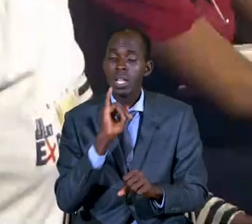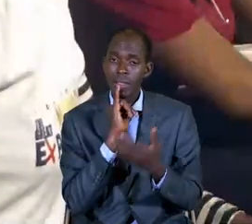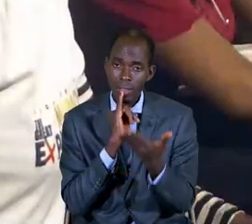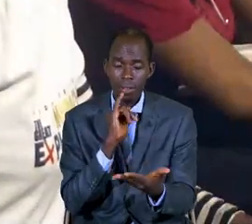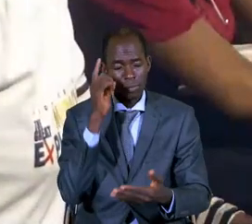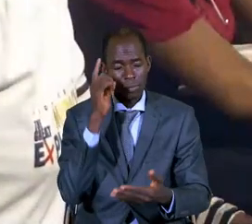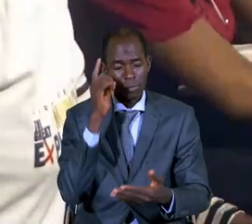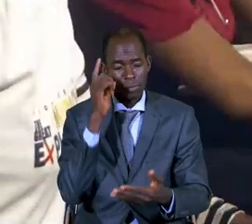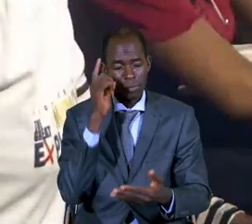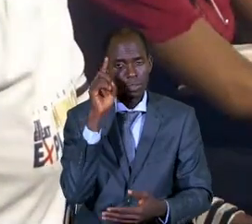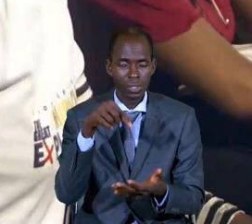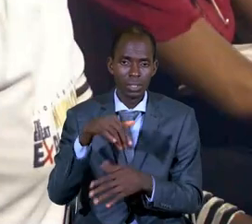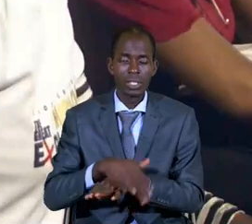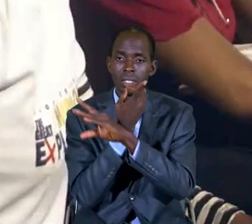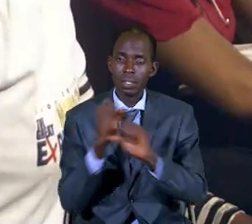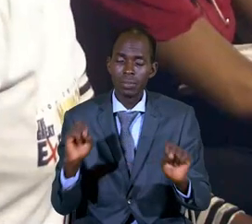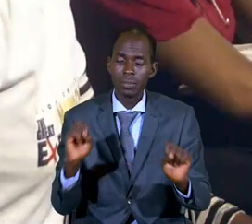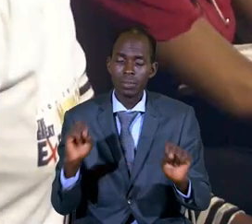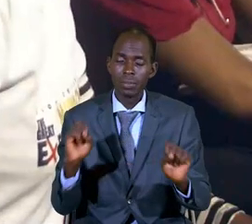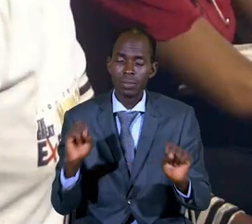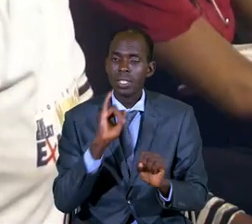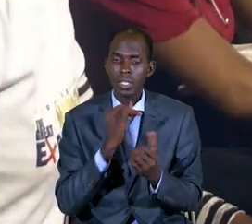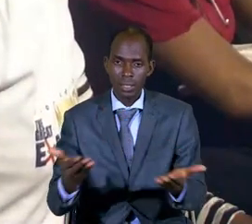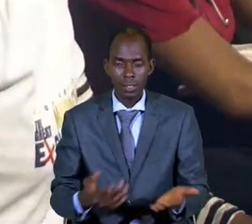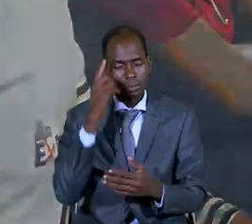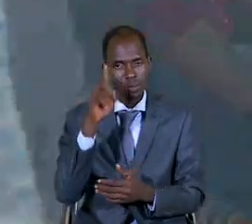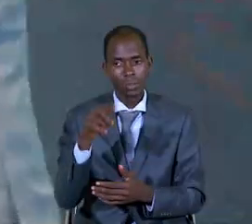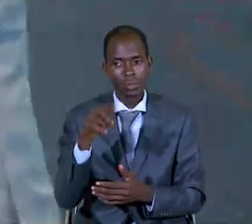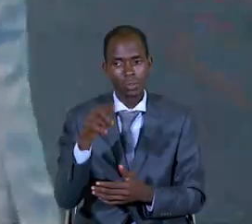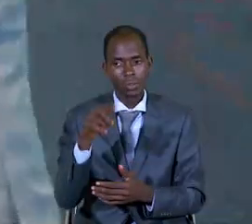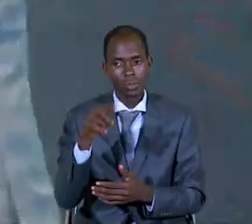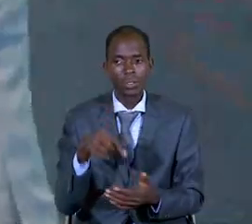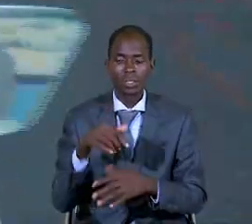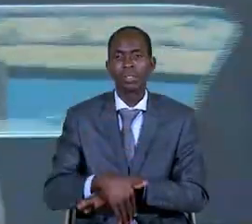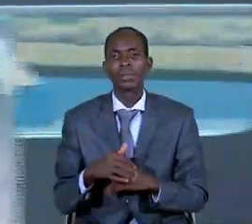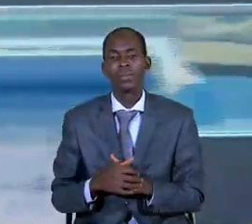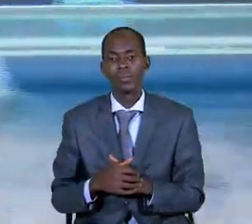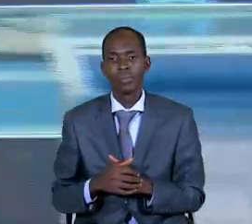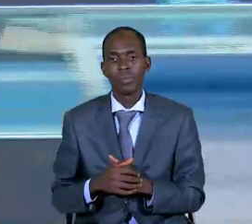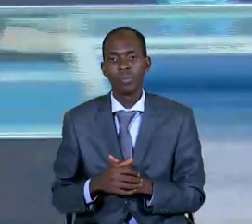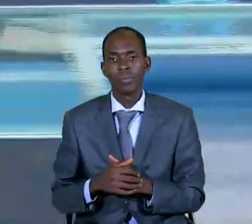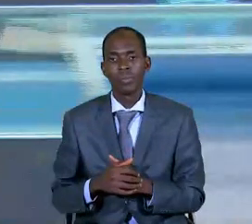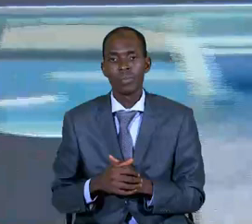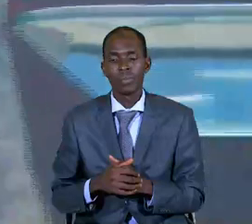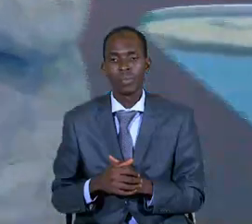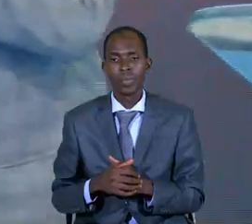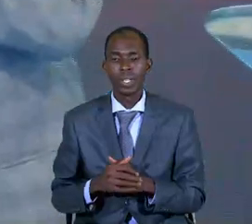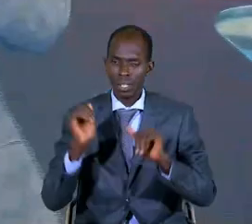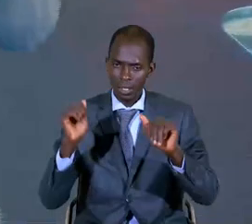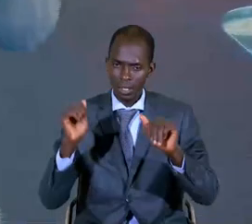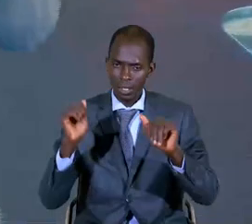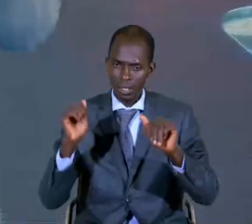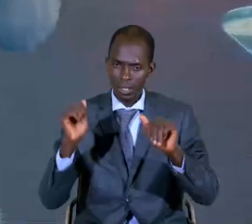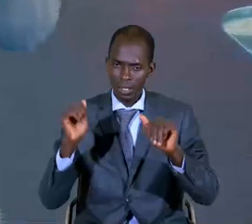tonight. Deliverance is available tonight. Can you be a man enough to be